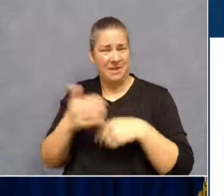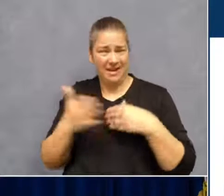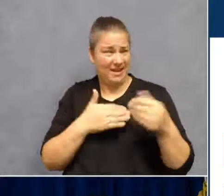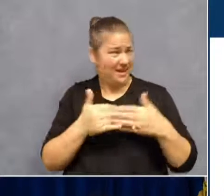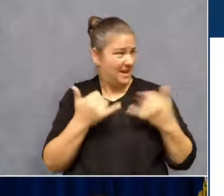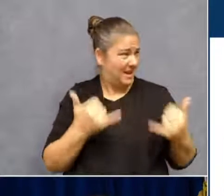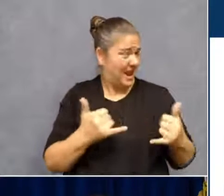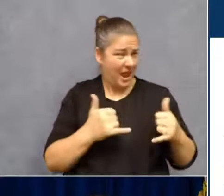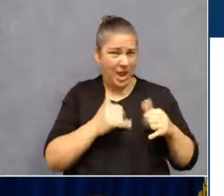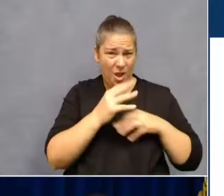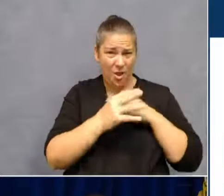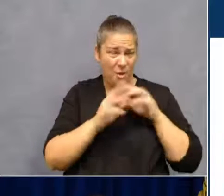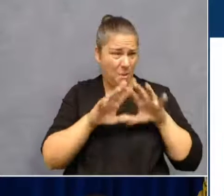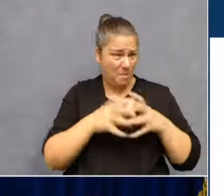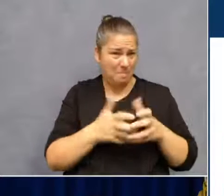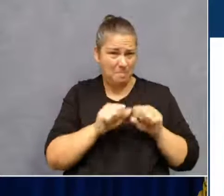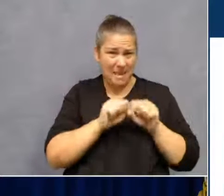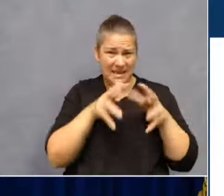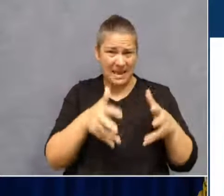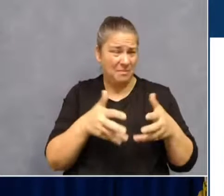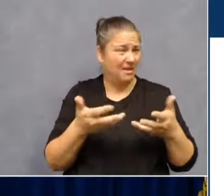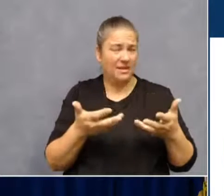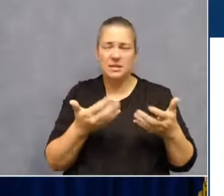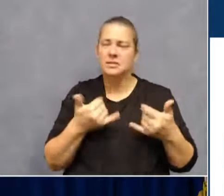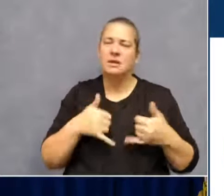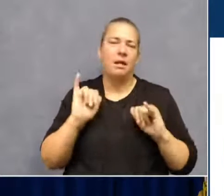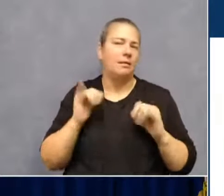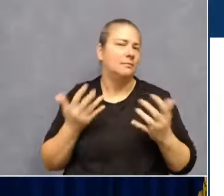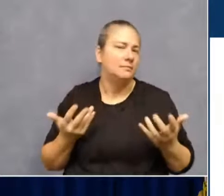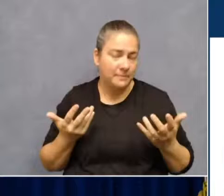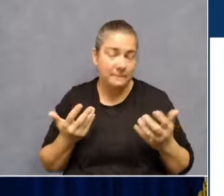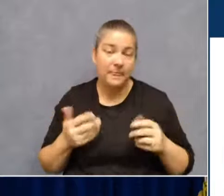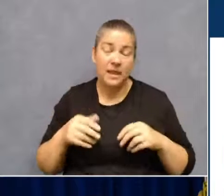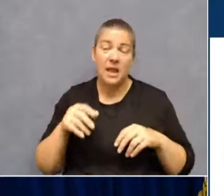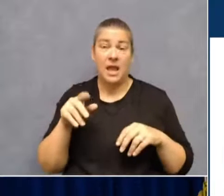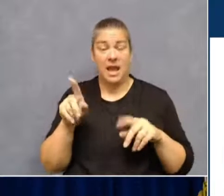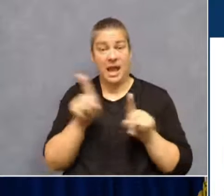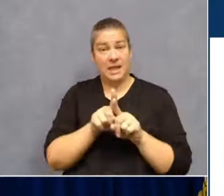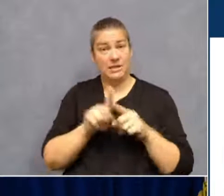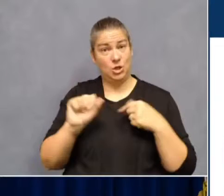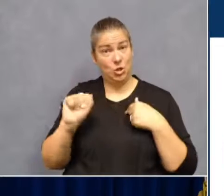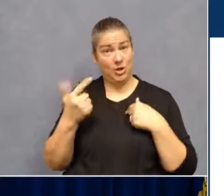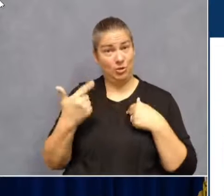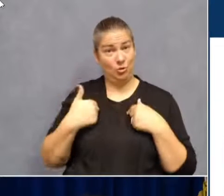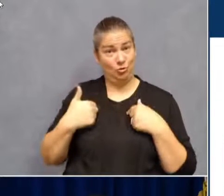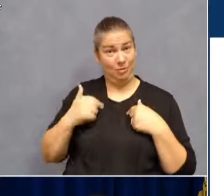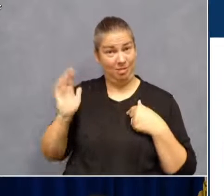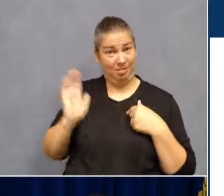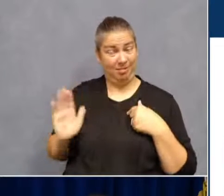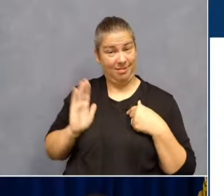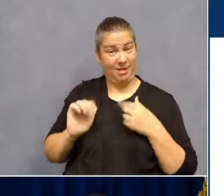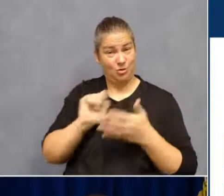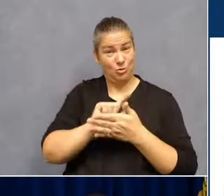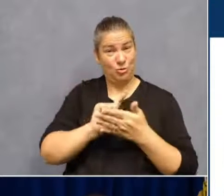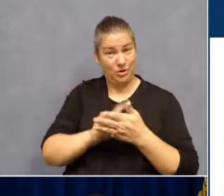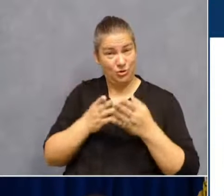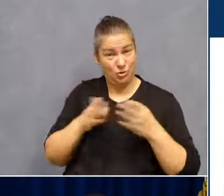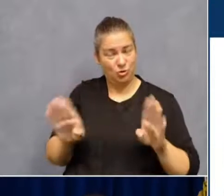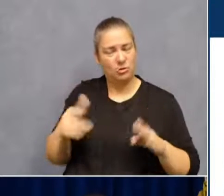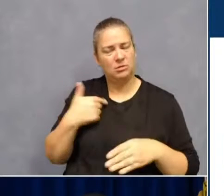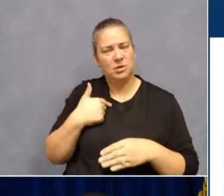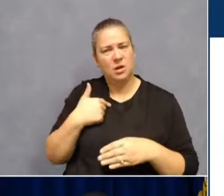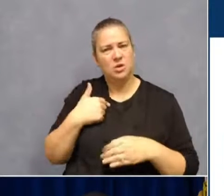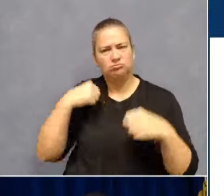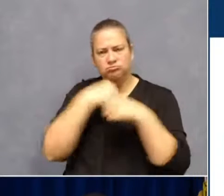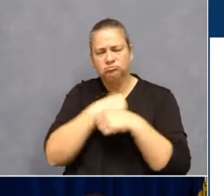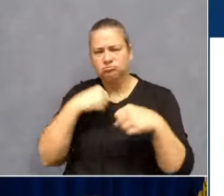Attorney General, it was one of my core missions to fight scammers and protect Kentucky families, especially our seniors and veterans